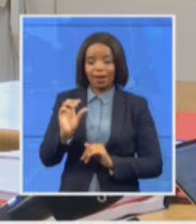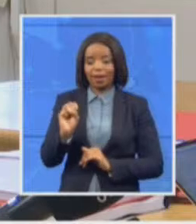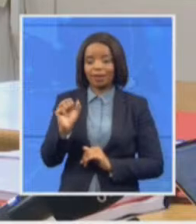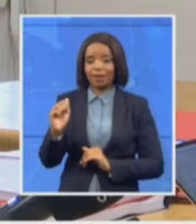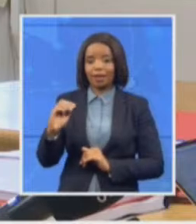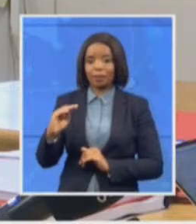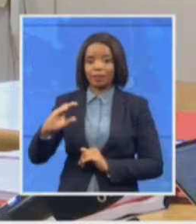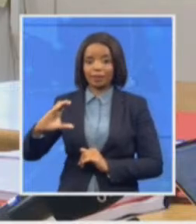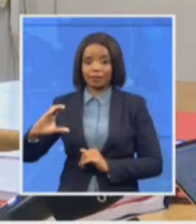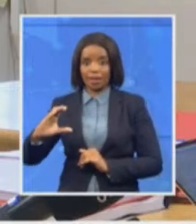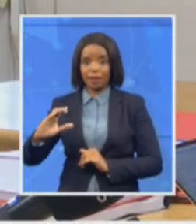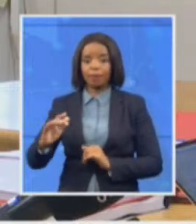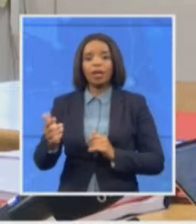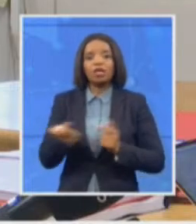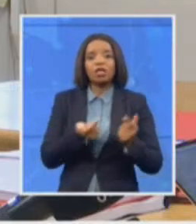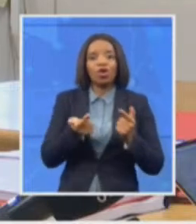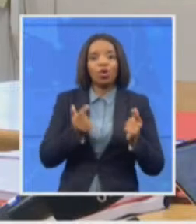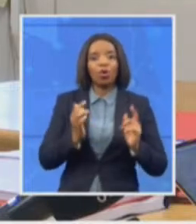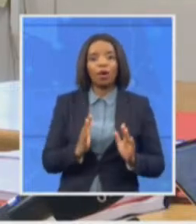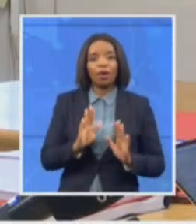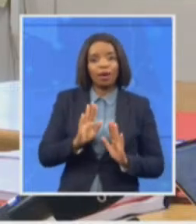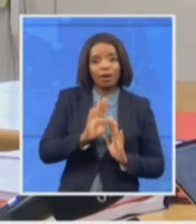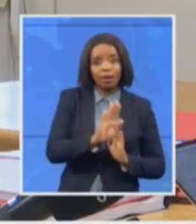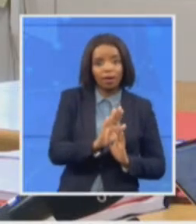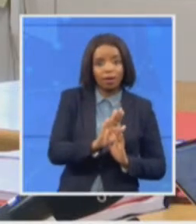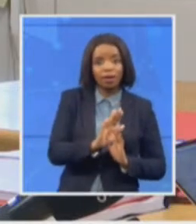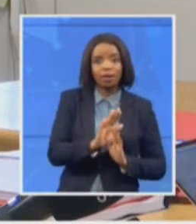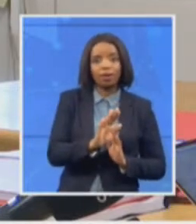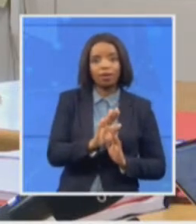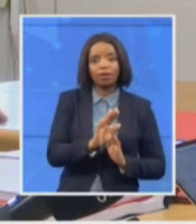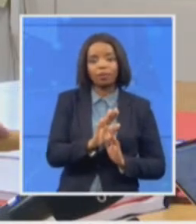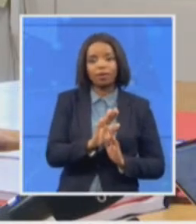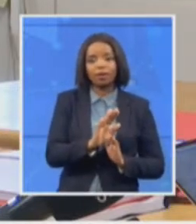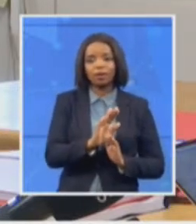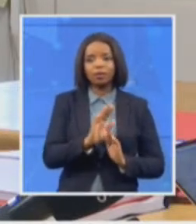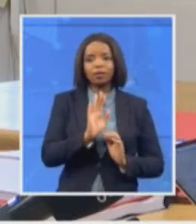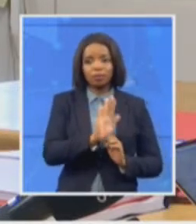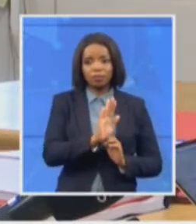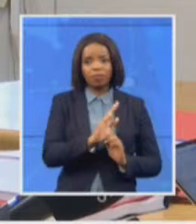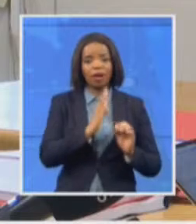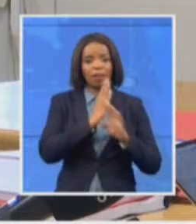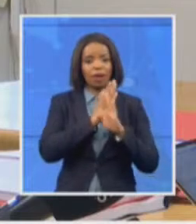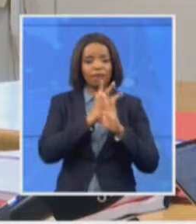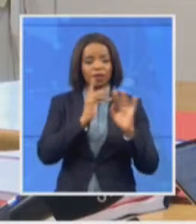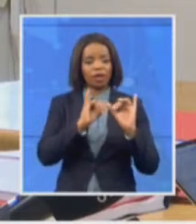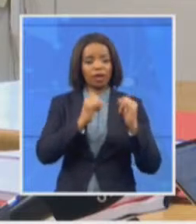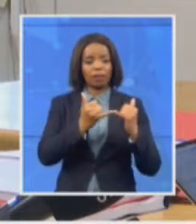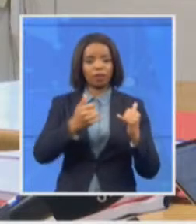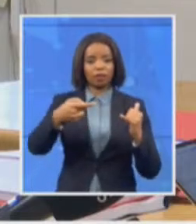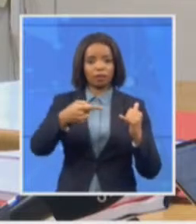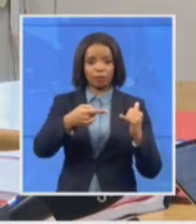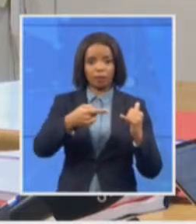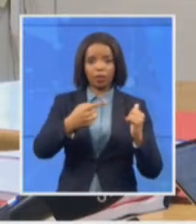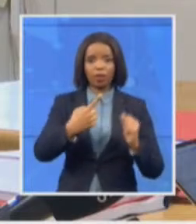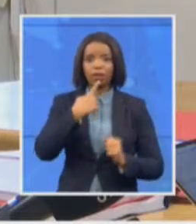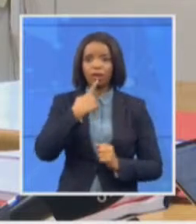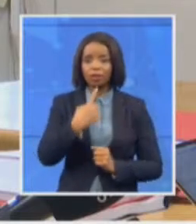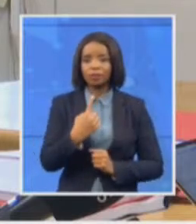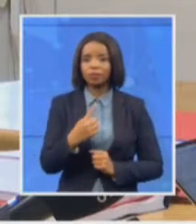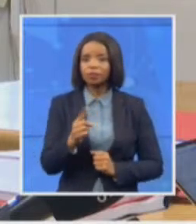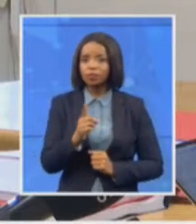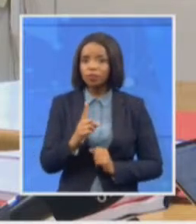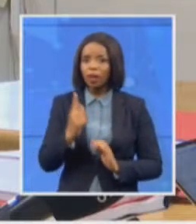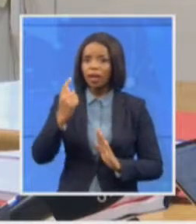that private company, where they had said, we have no more claims against you. And so we find it